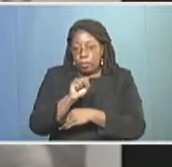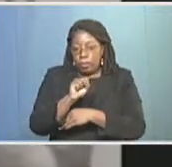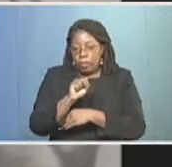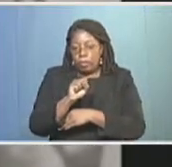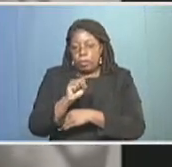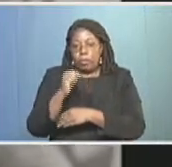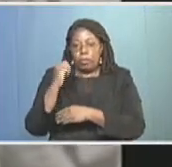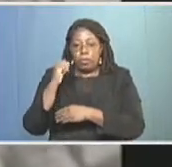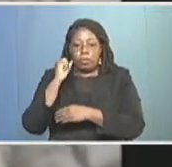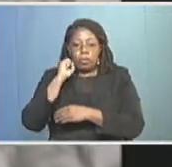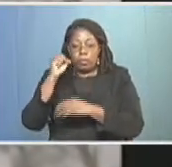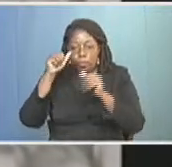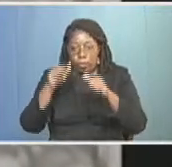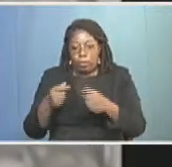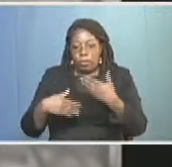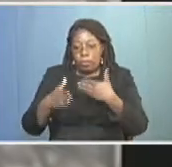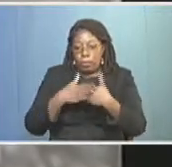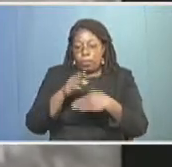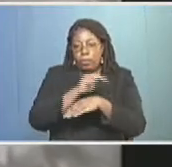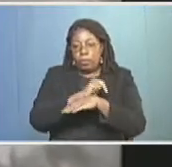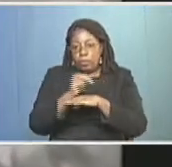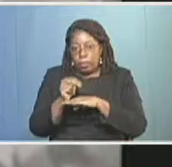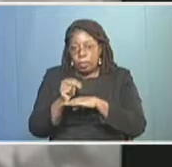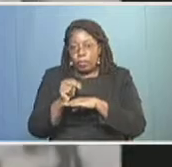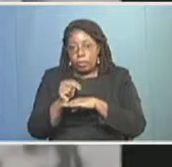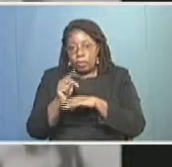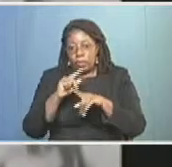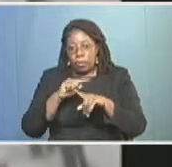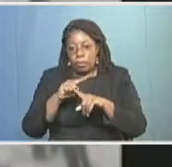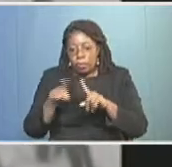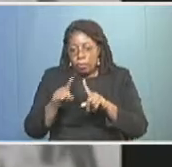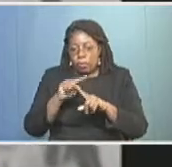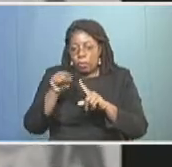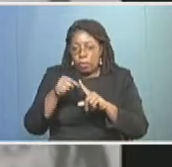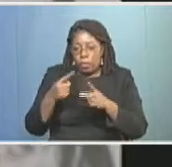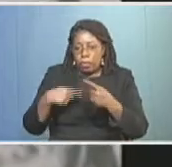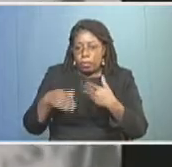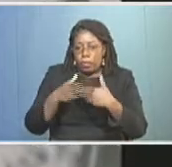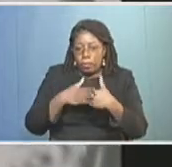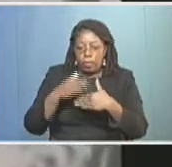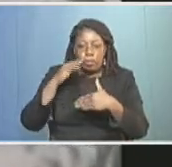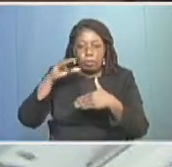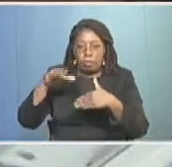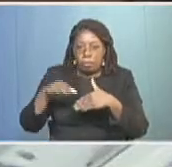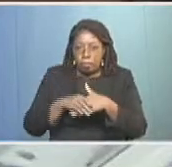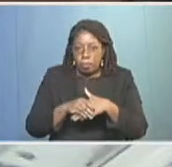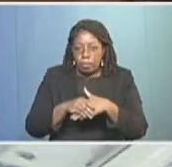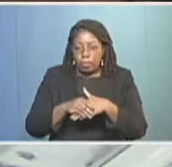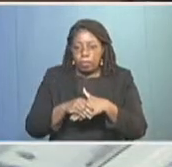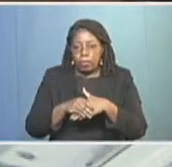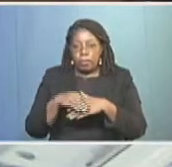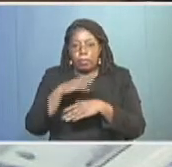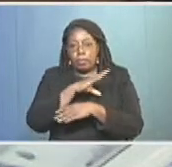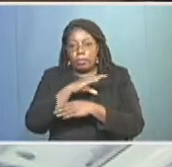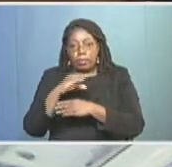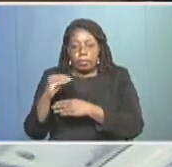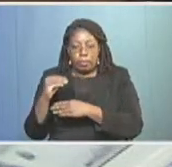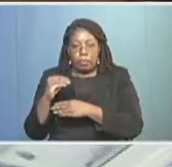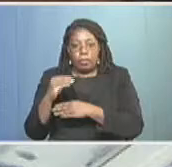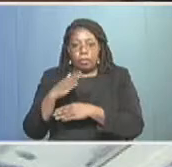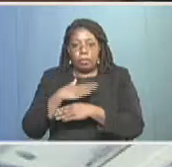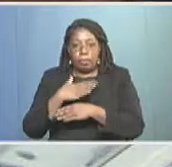was able to make it back to Nassau. But by the time that she came back, she was married, and